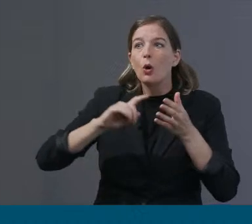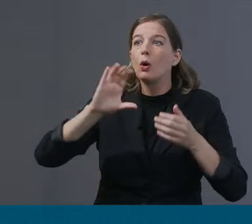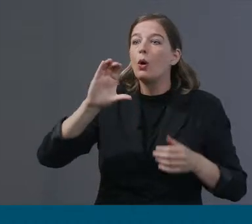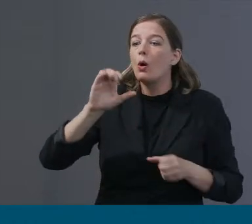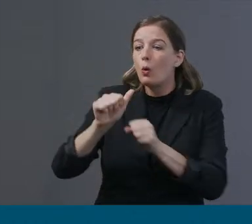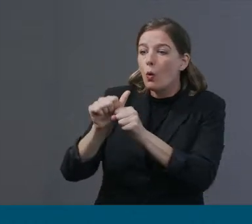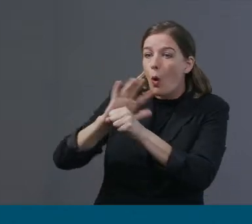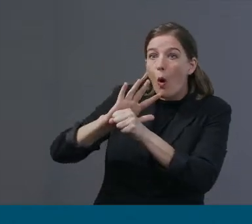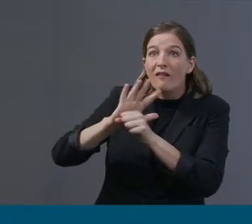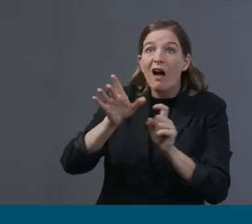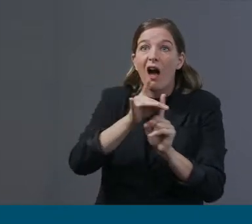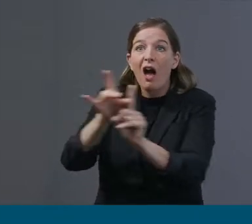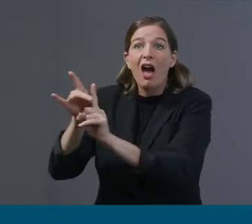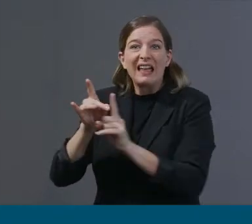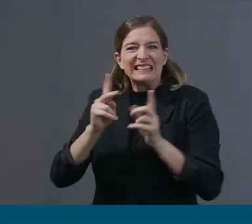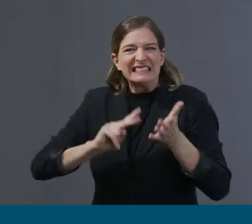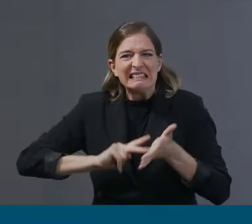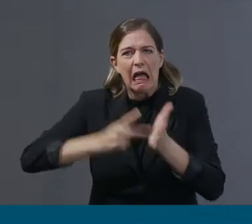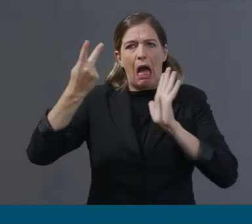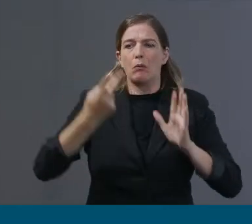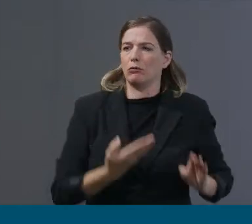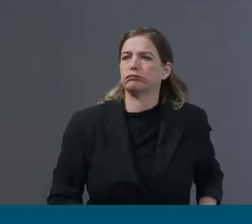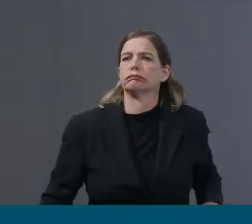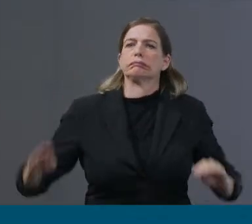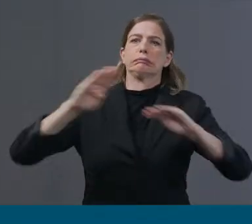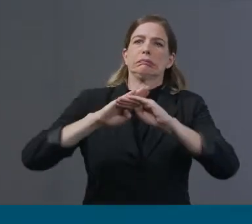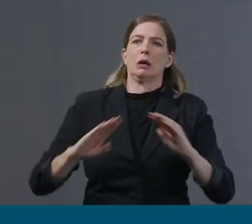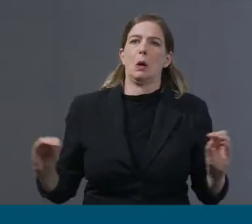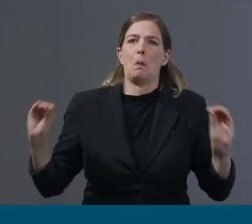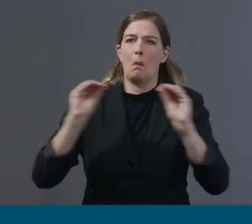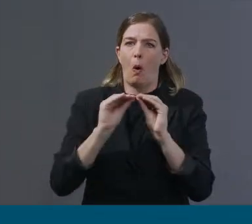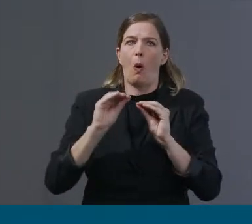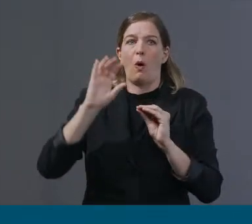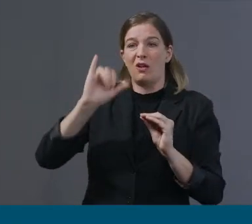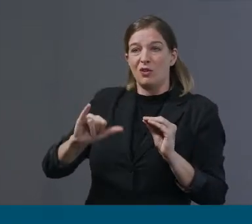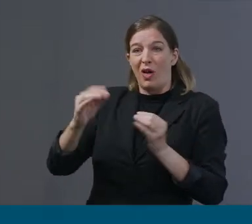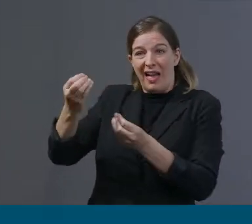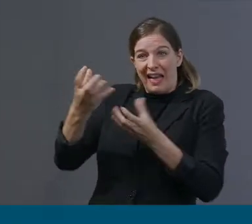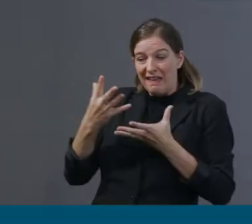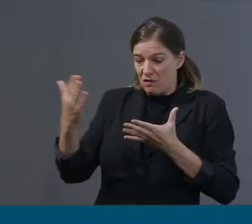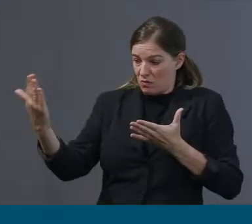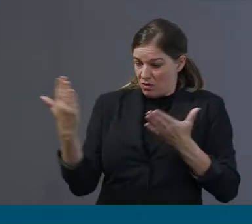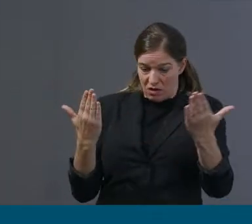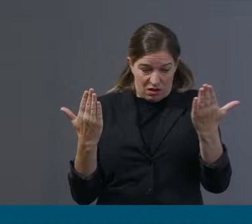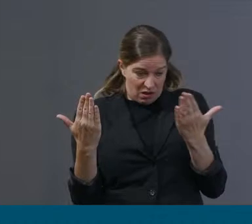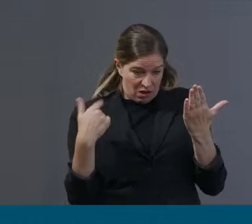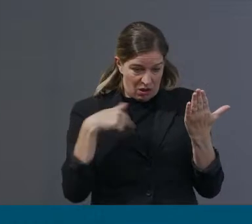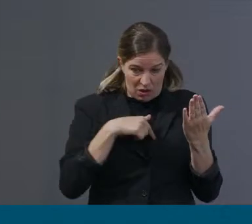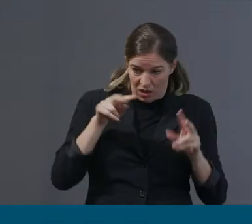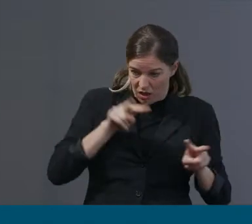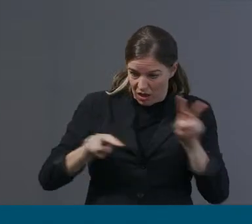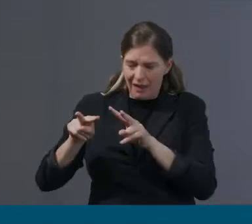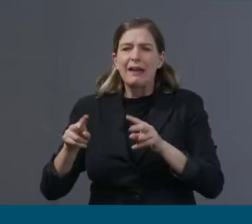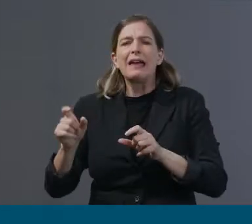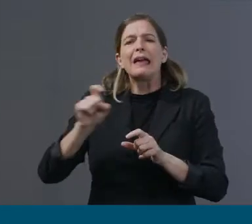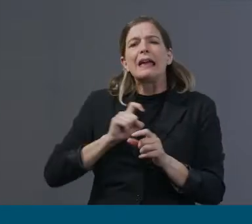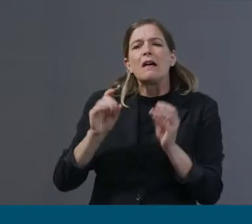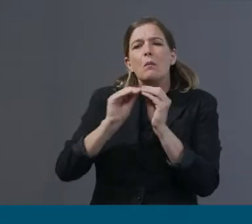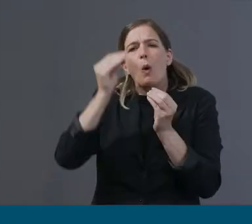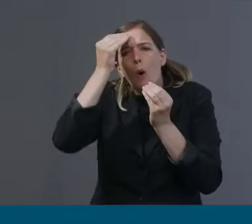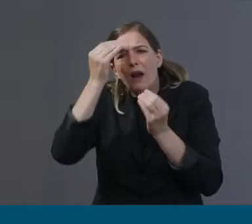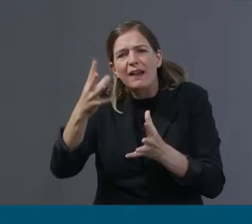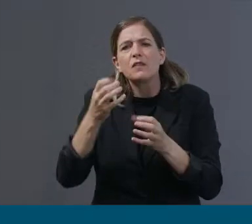information, data, and allows us to make better real-time decisions. And with that, I'm going to turn it over to our Director of